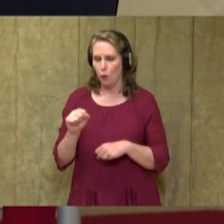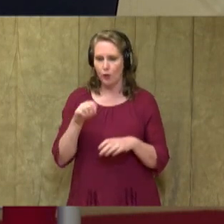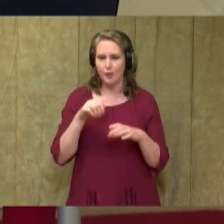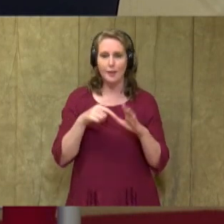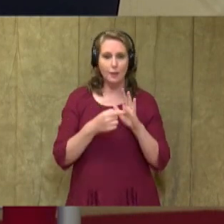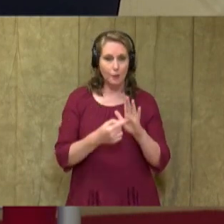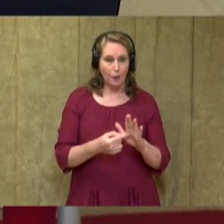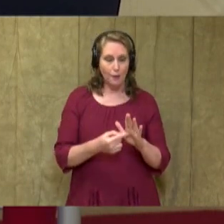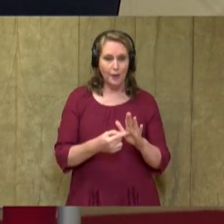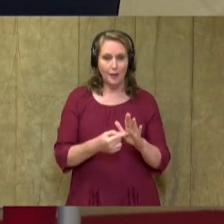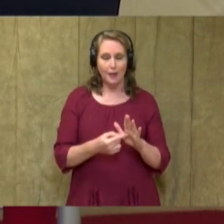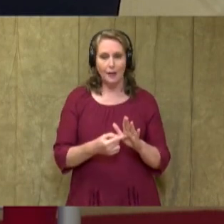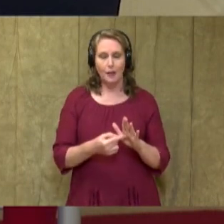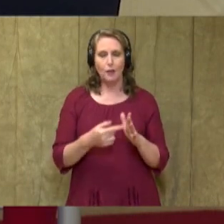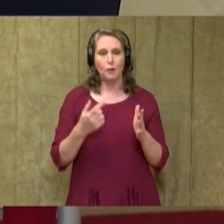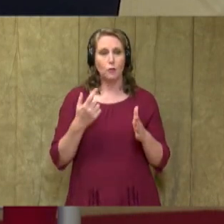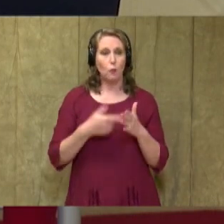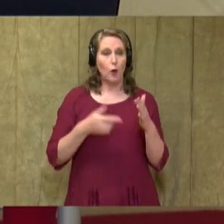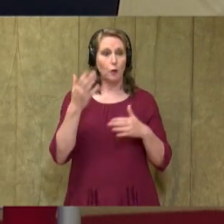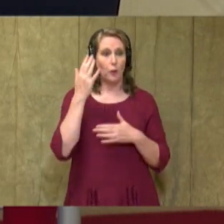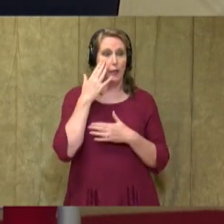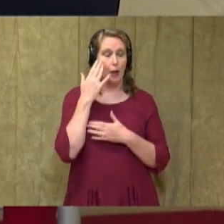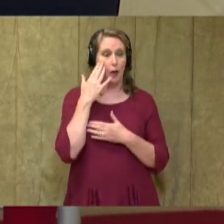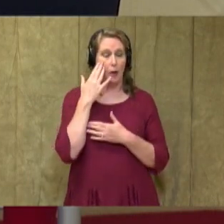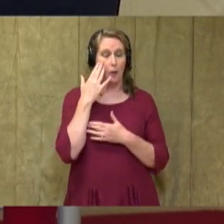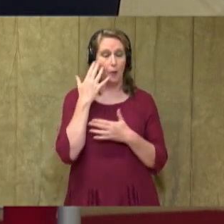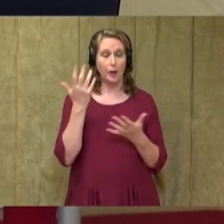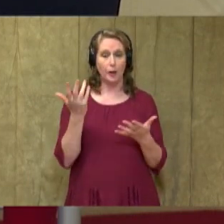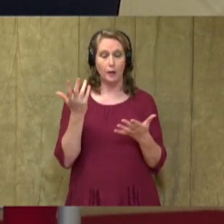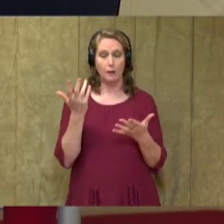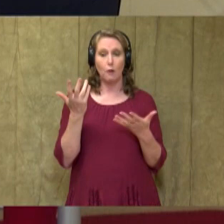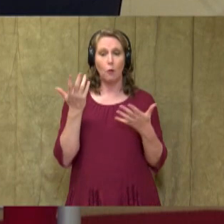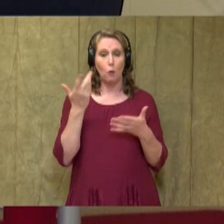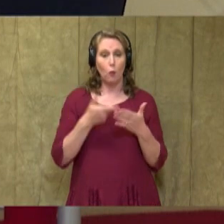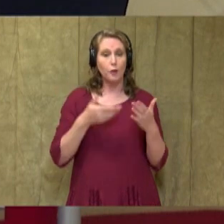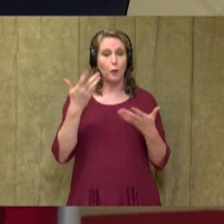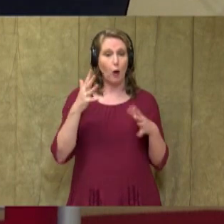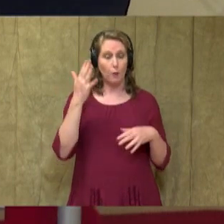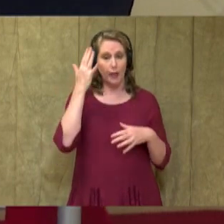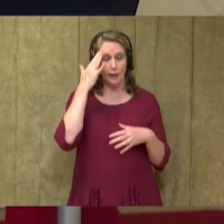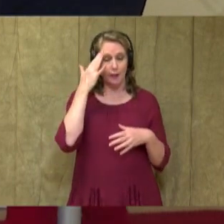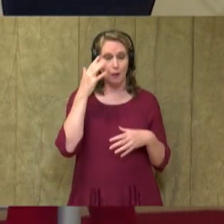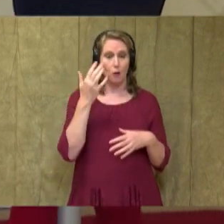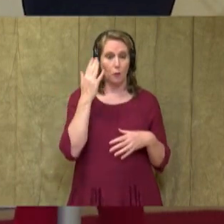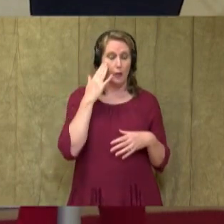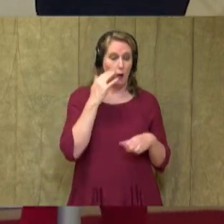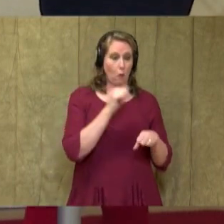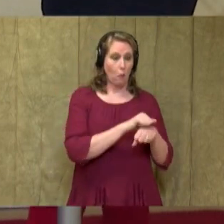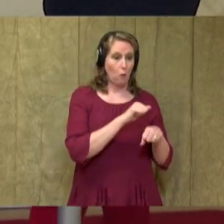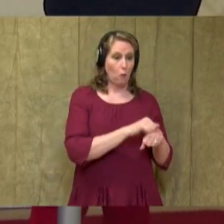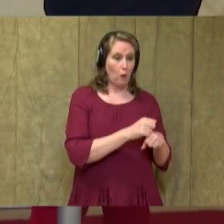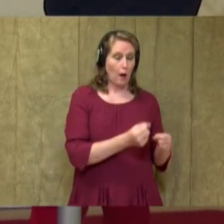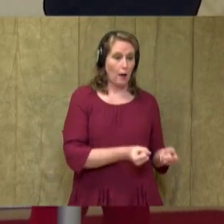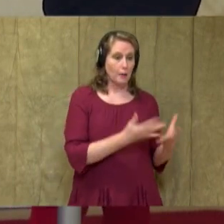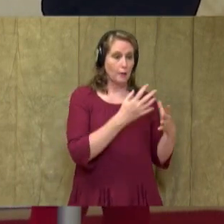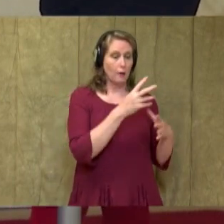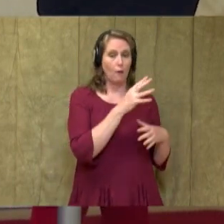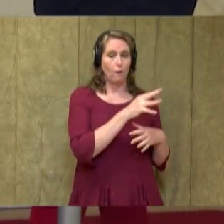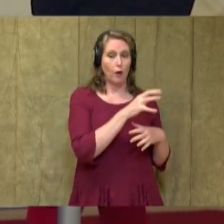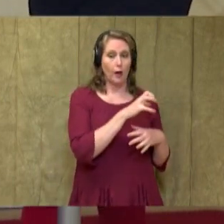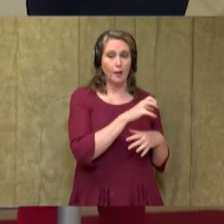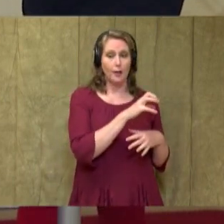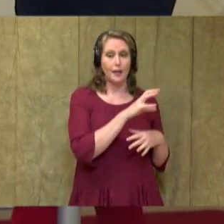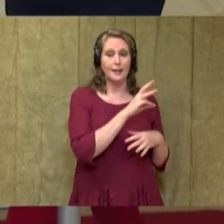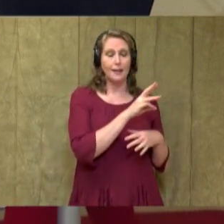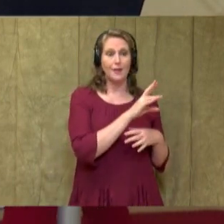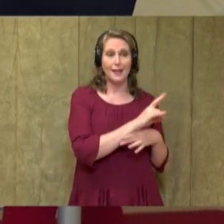display. So what do we know from looking at the problem? We know that there are 476 rocks, and